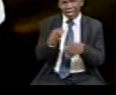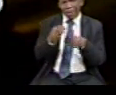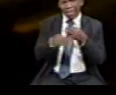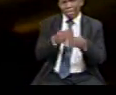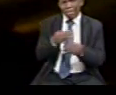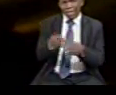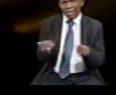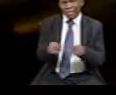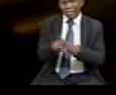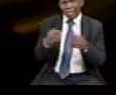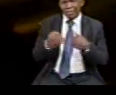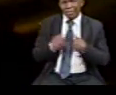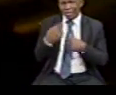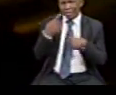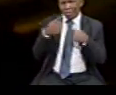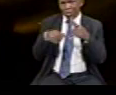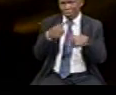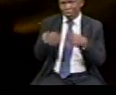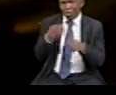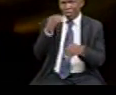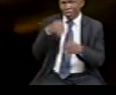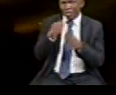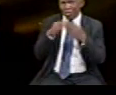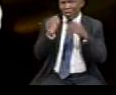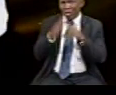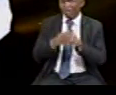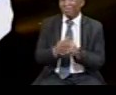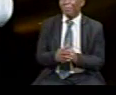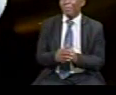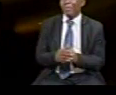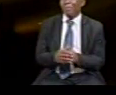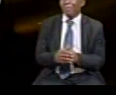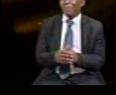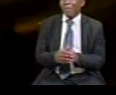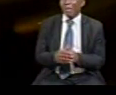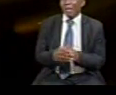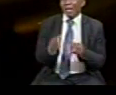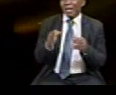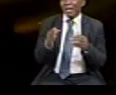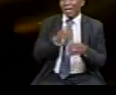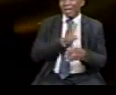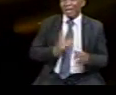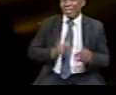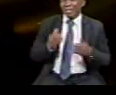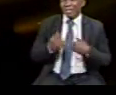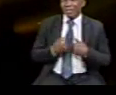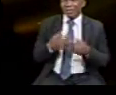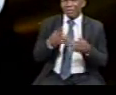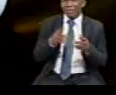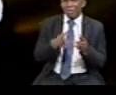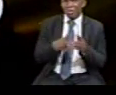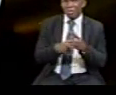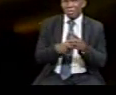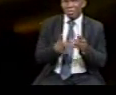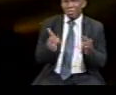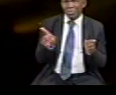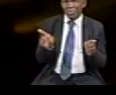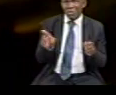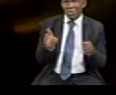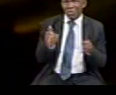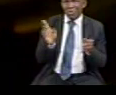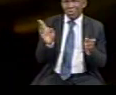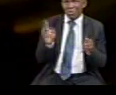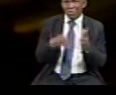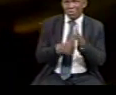second coming. Christ had resurrected, and Christ has shown himself through infallible